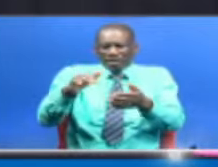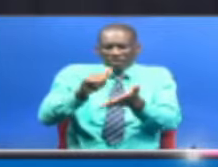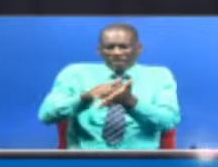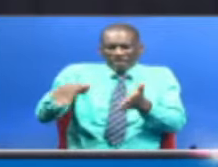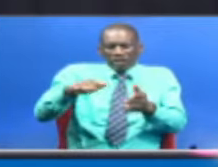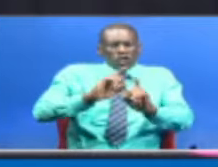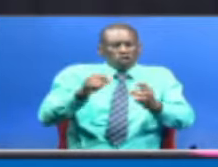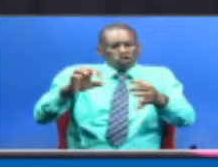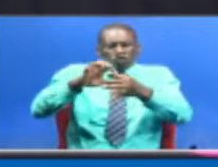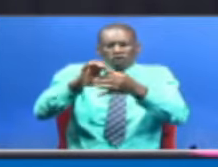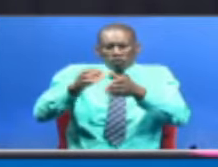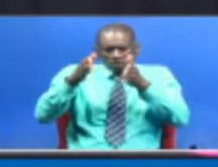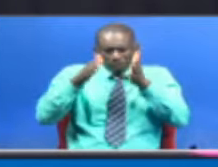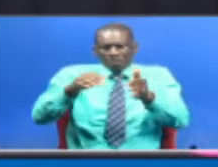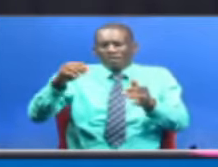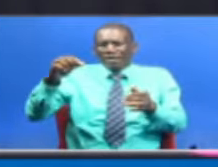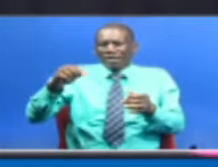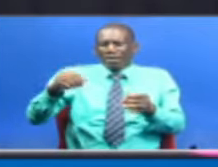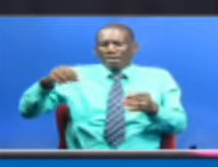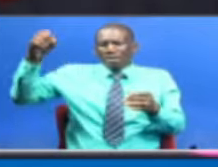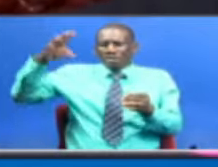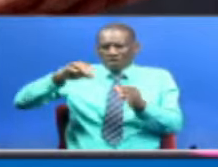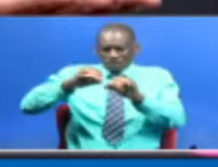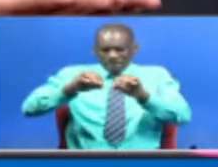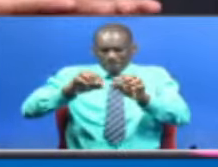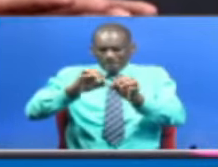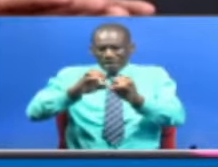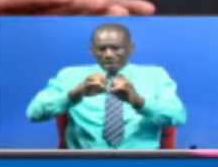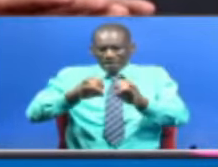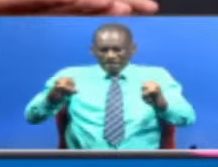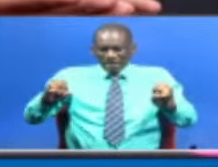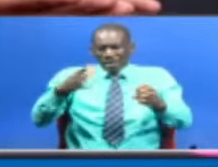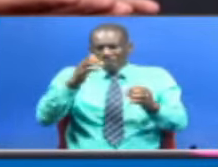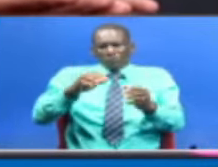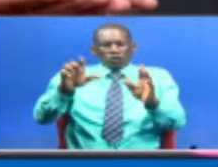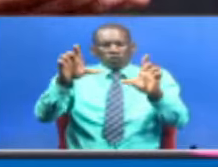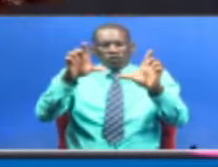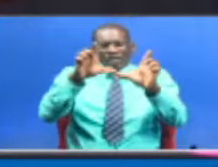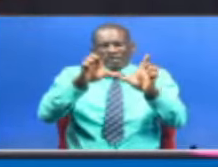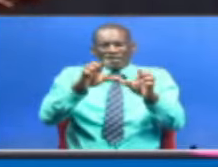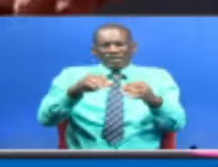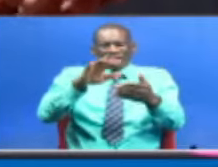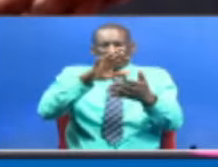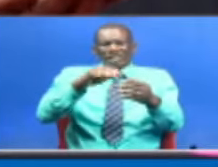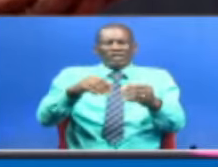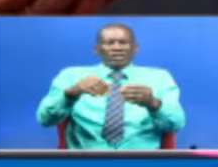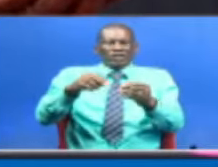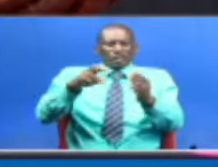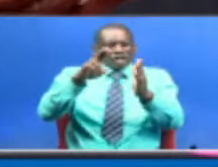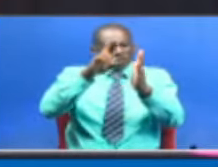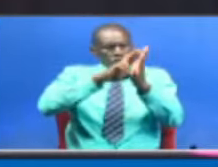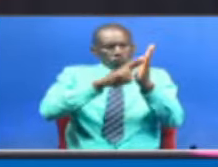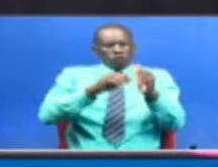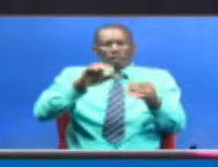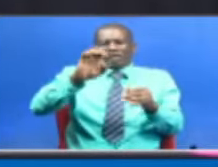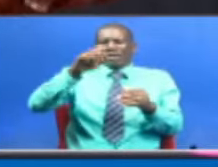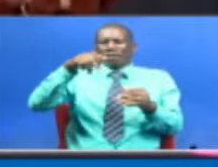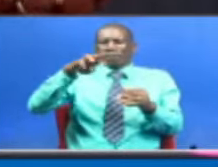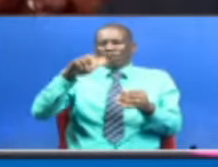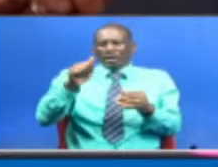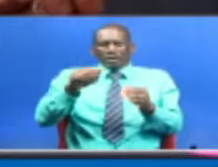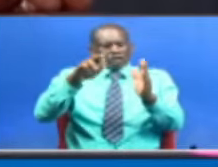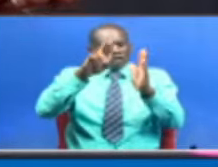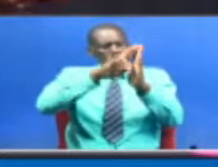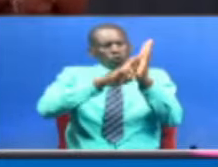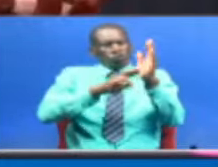grid. And then so because of the licensing framework with EPRA and the regulations that have been